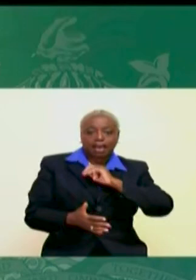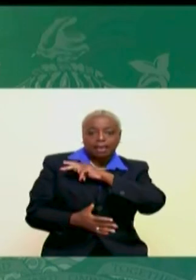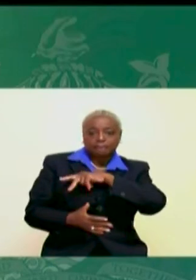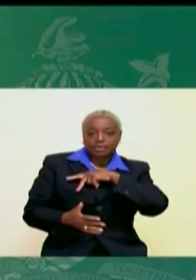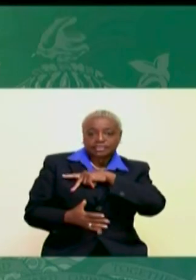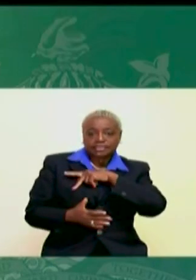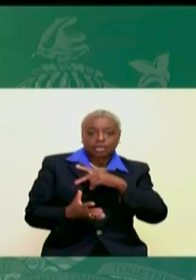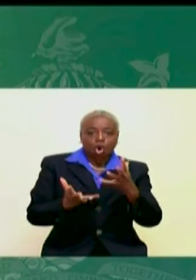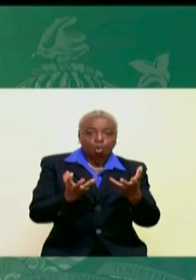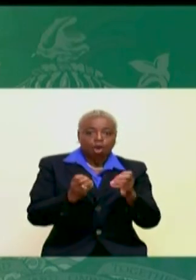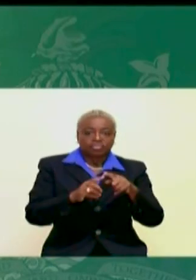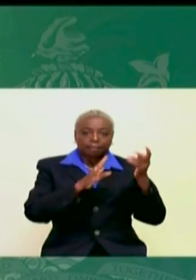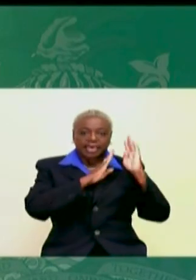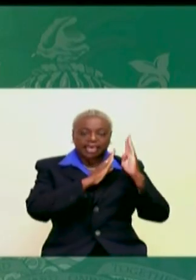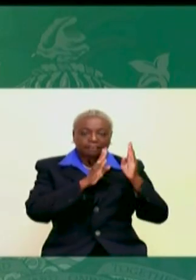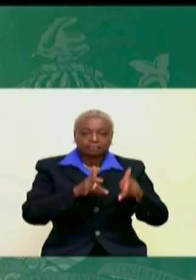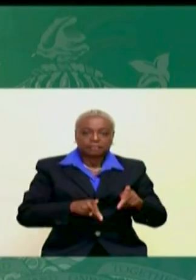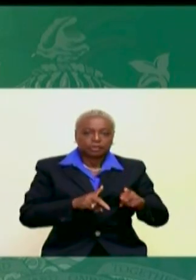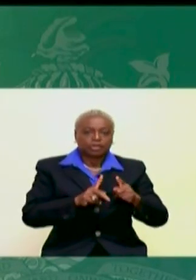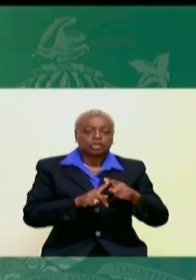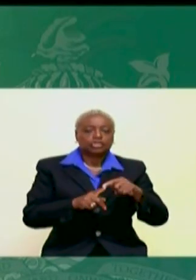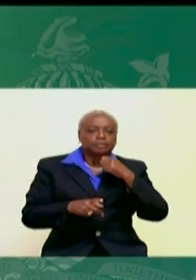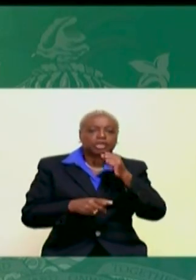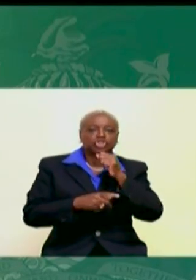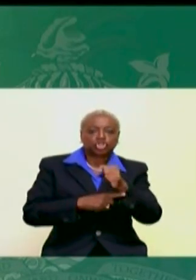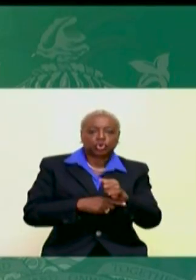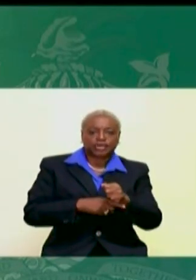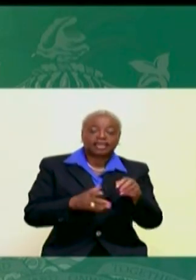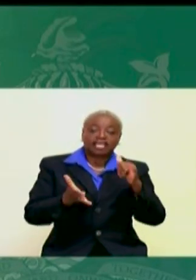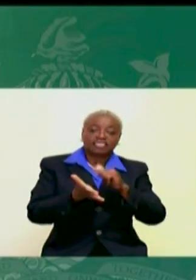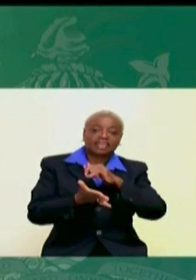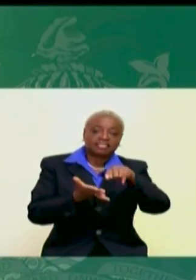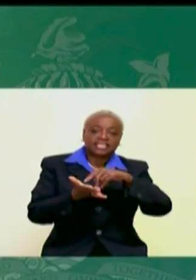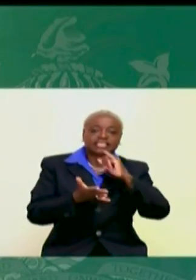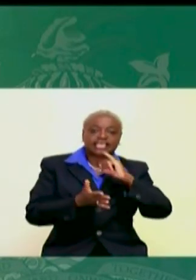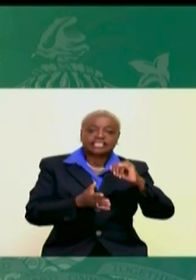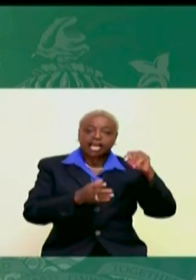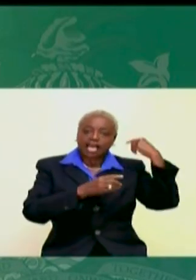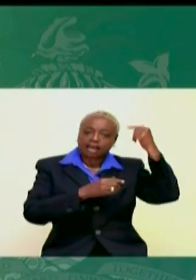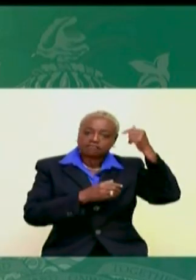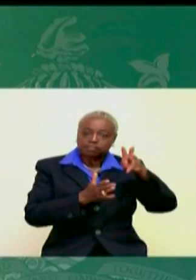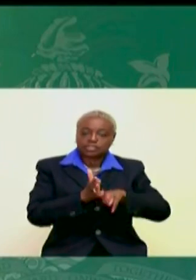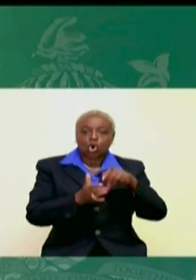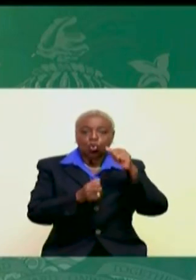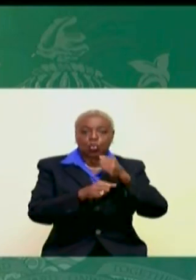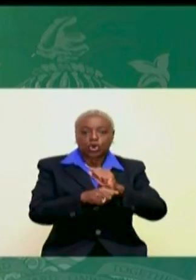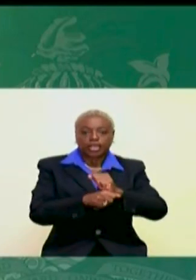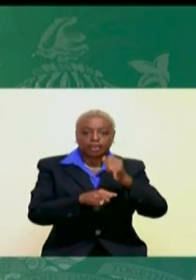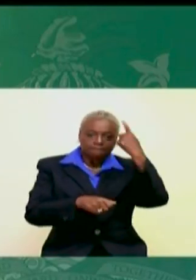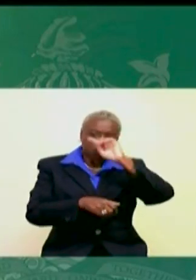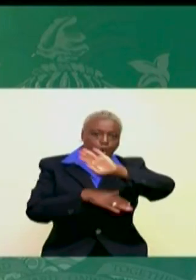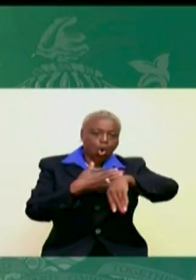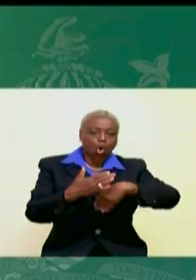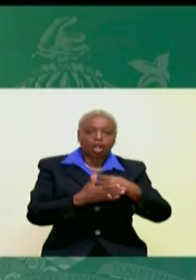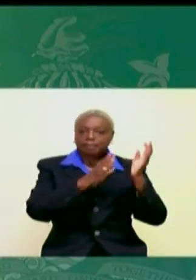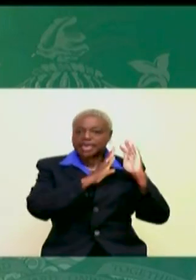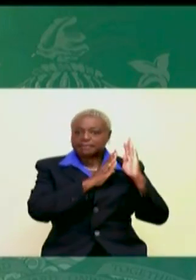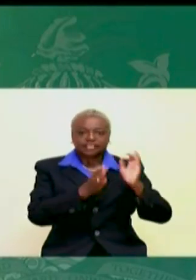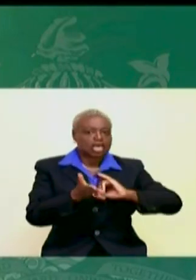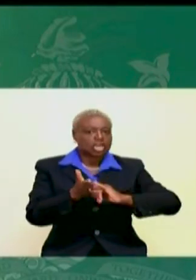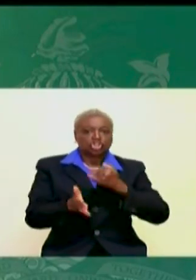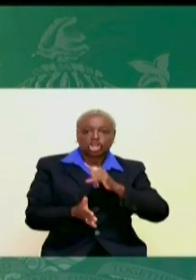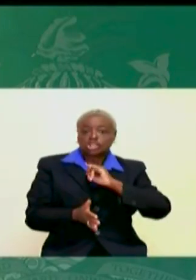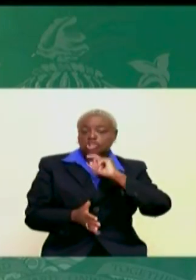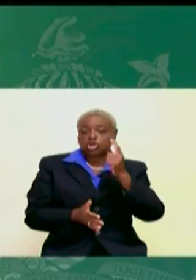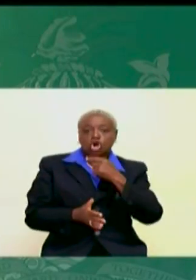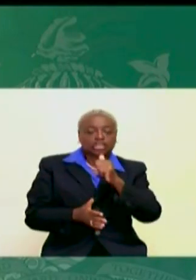want the Bahamian people to be assured that this is a government working for all Bahamians, not just a